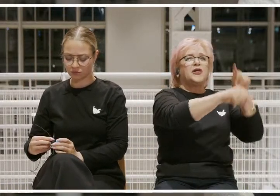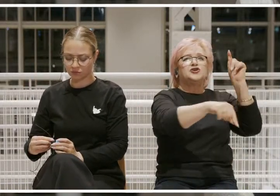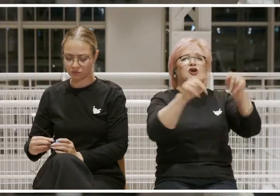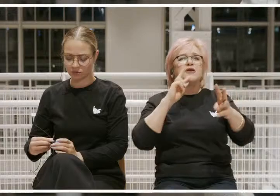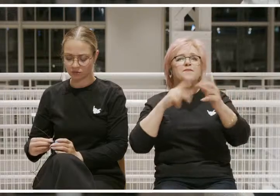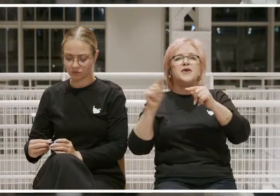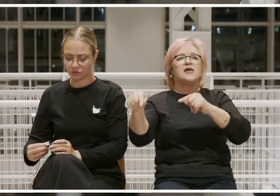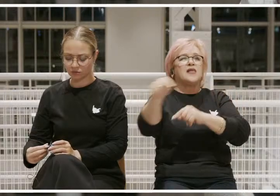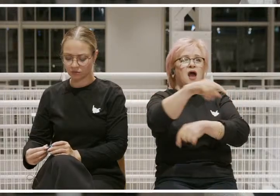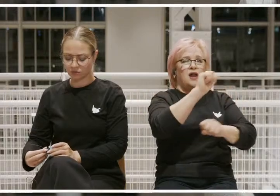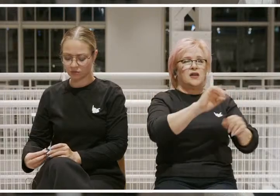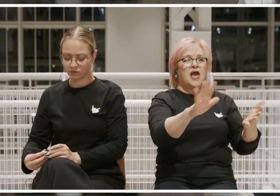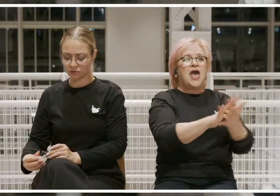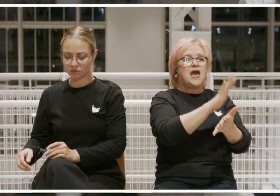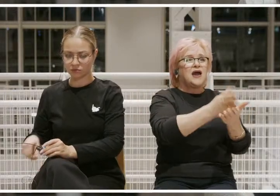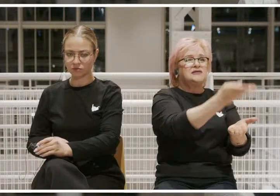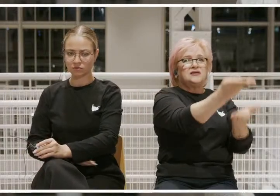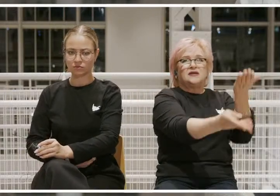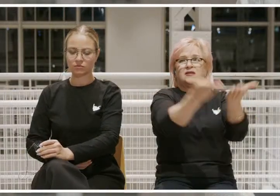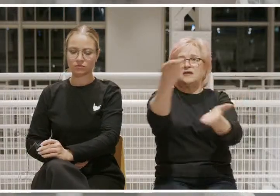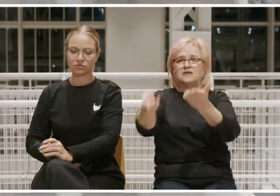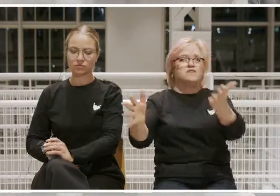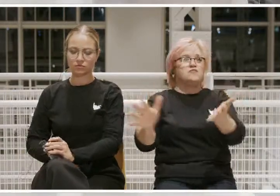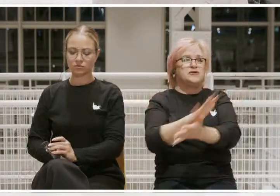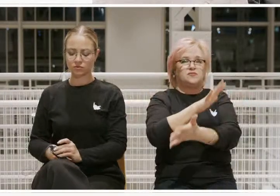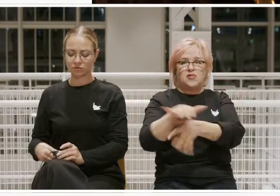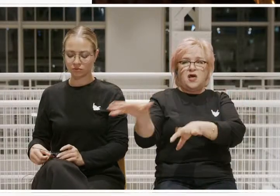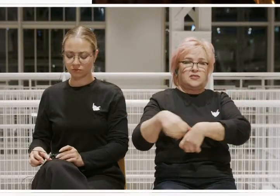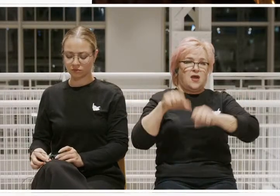And they also had an installation in Gazhane.